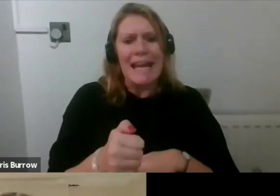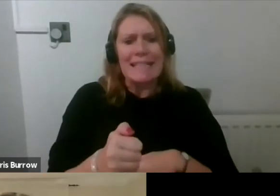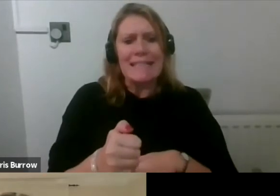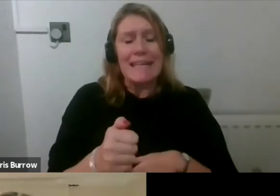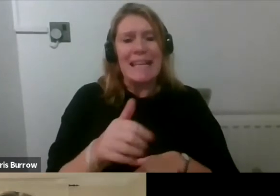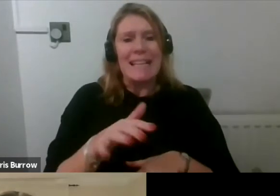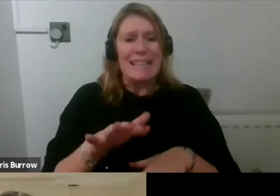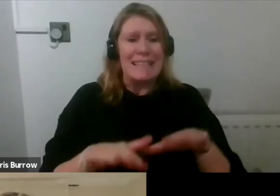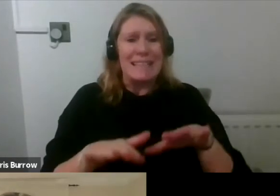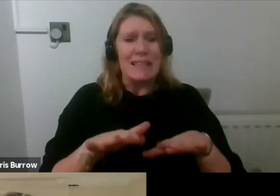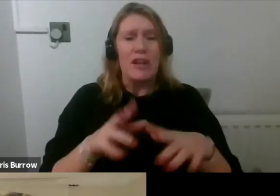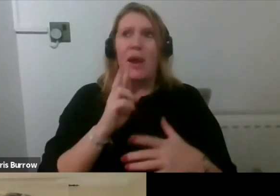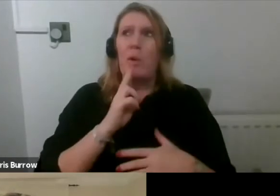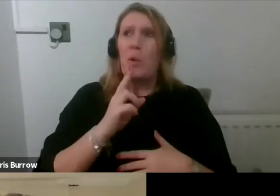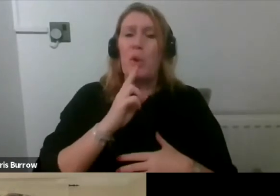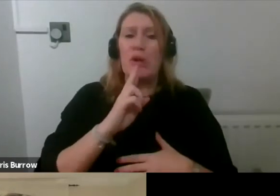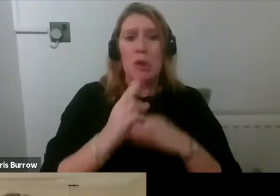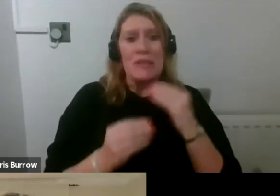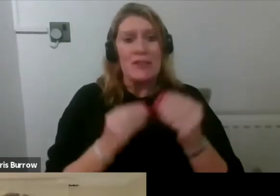description on the